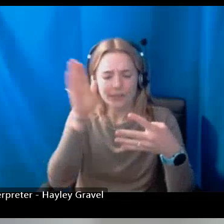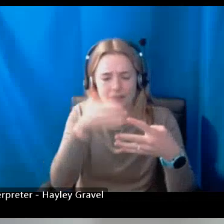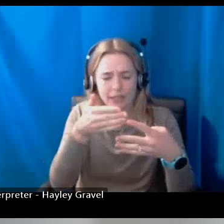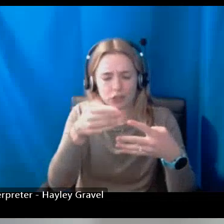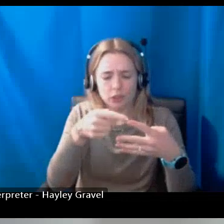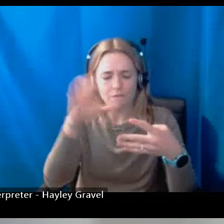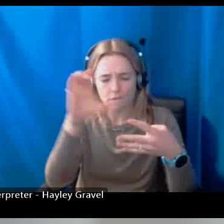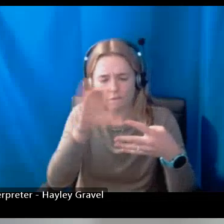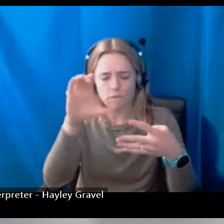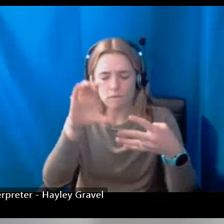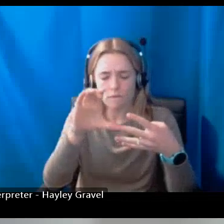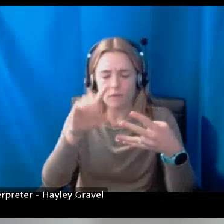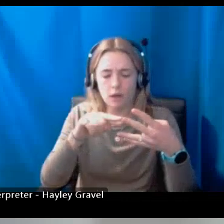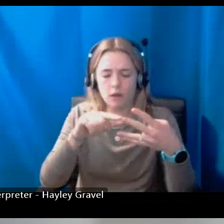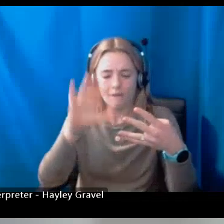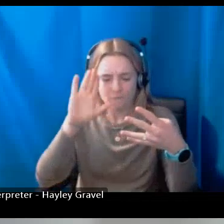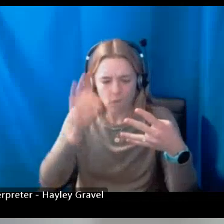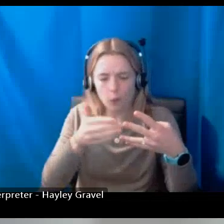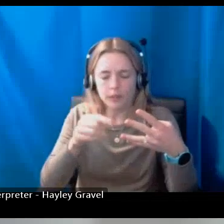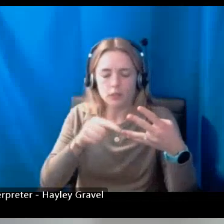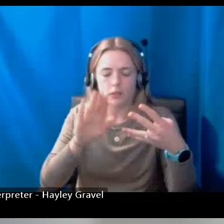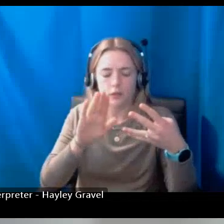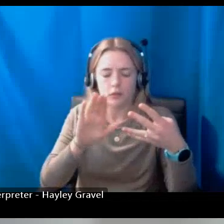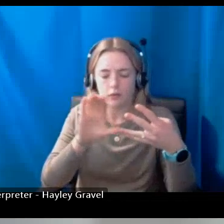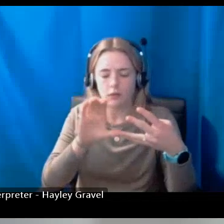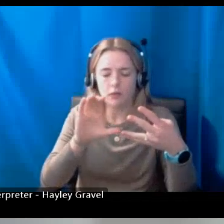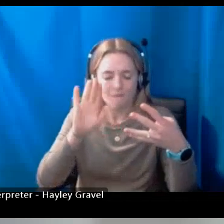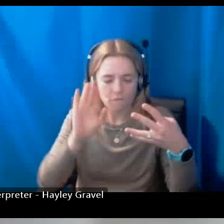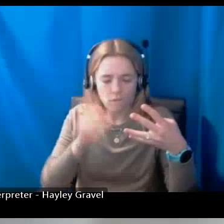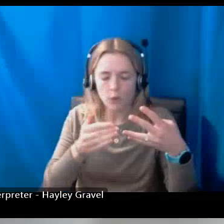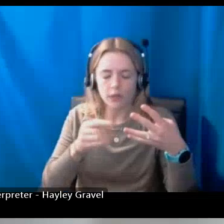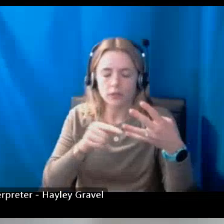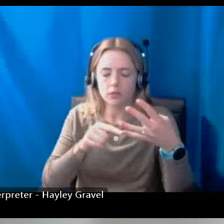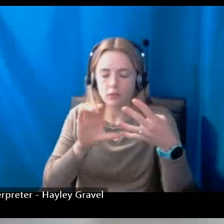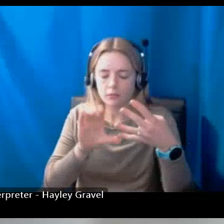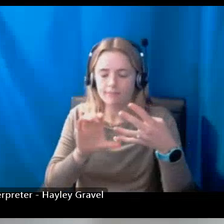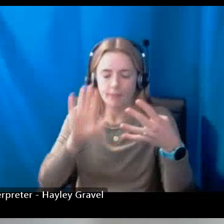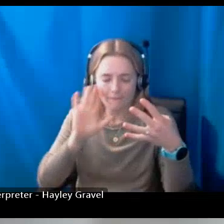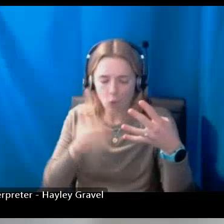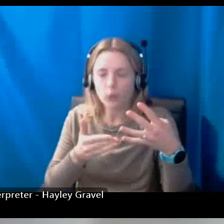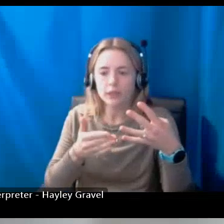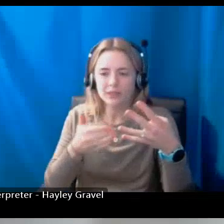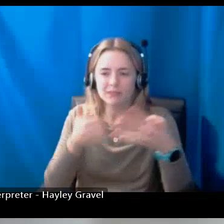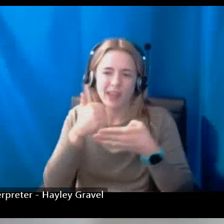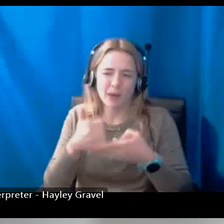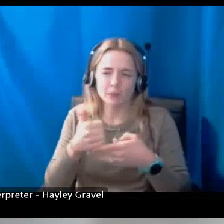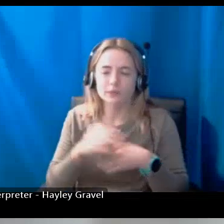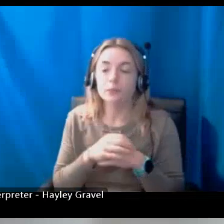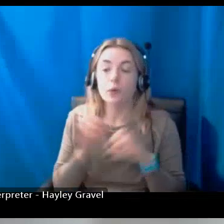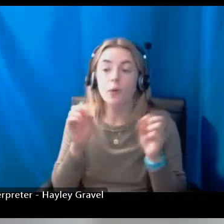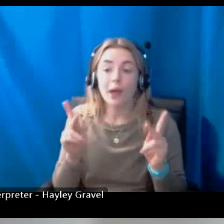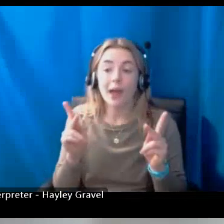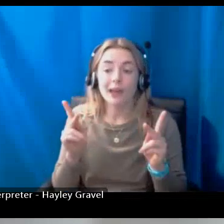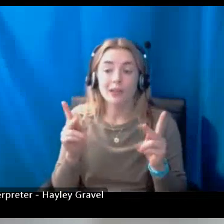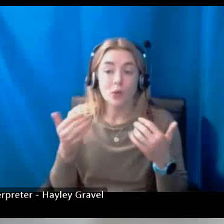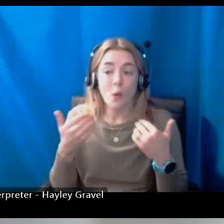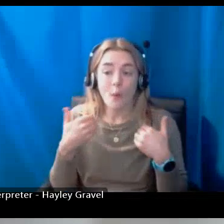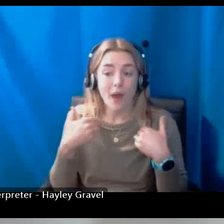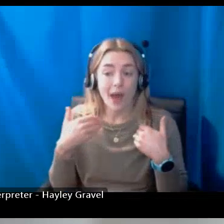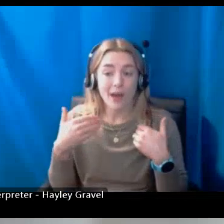All right, I'm gonna let you go about the rest of your class. Okay. We're going to come